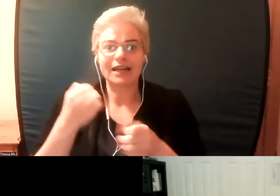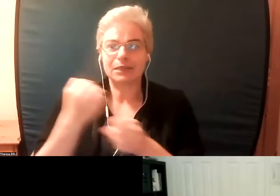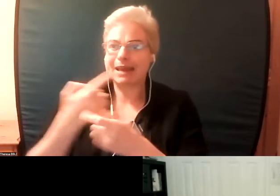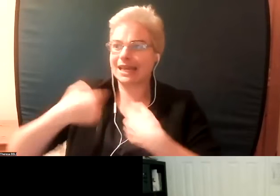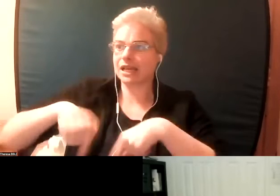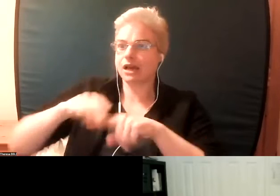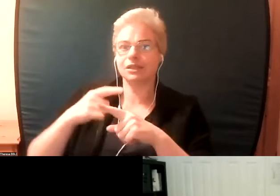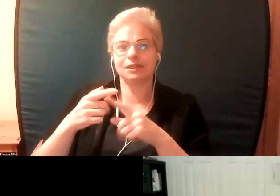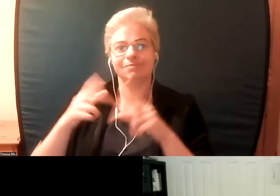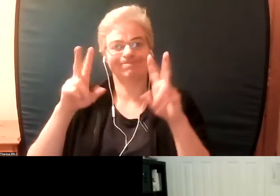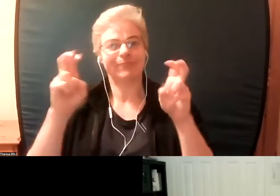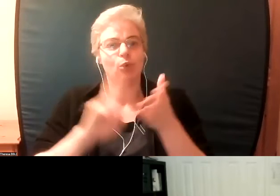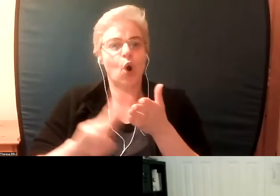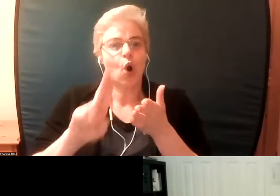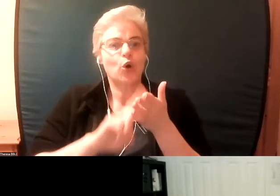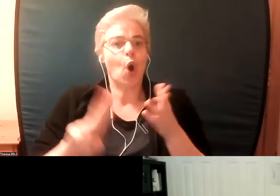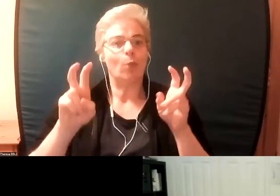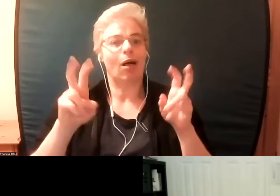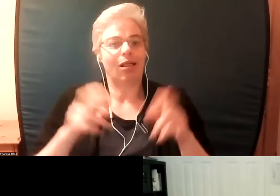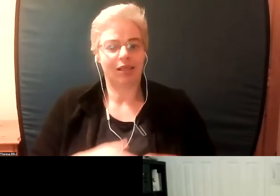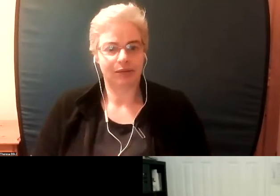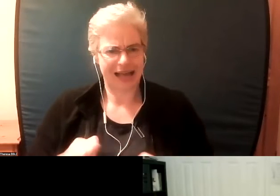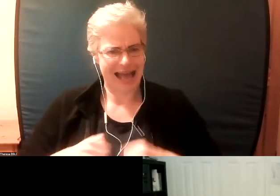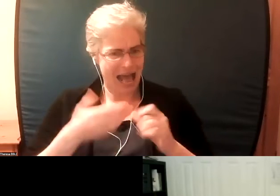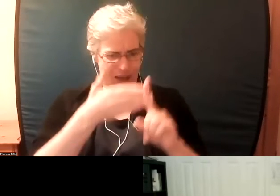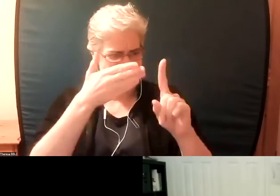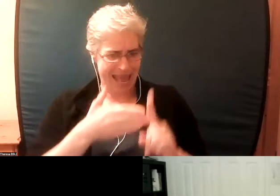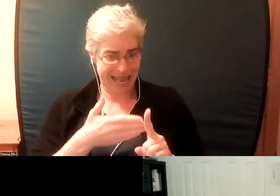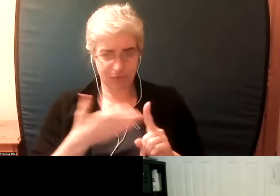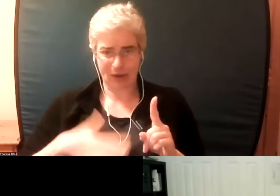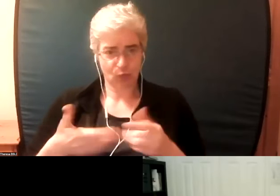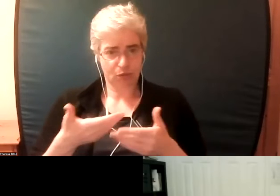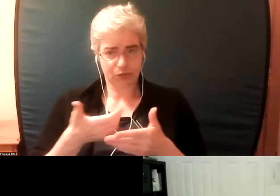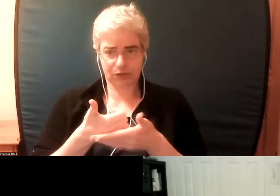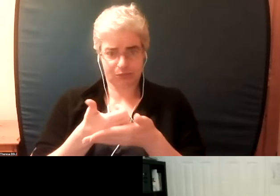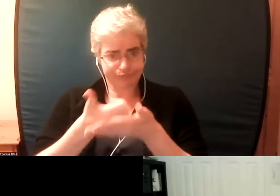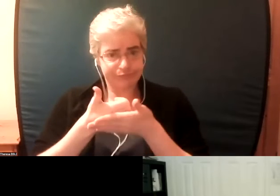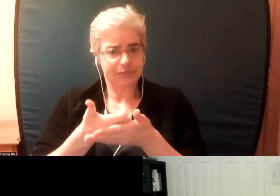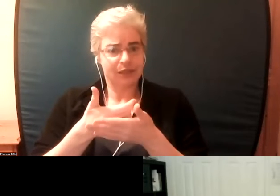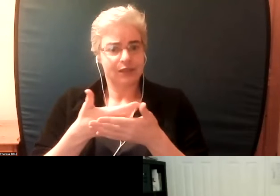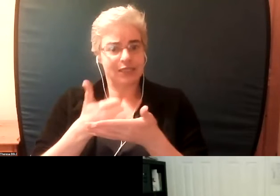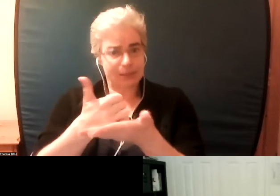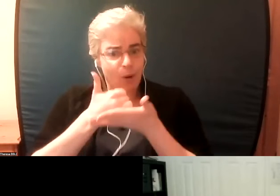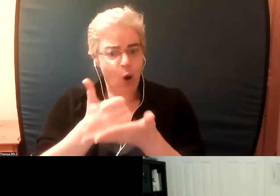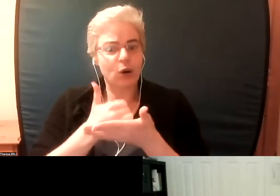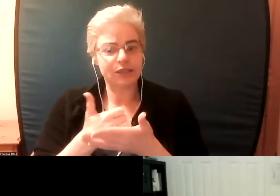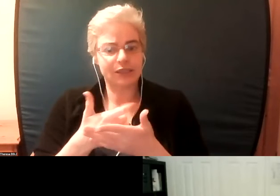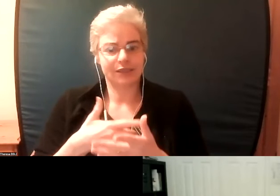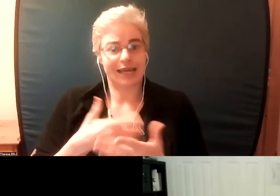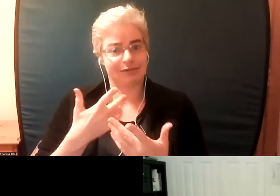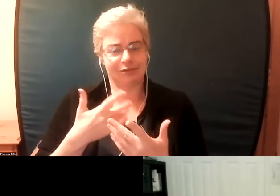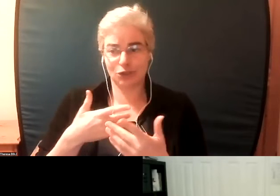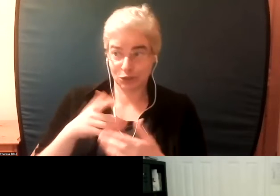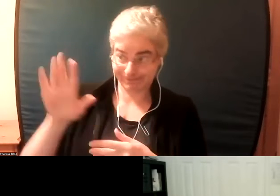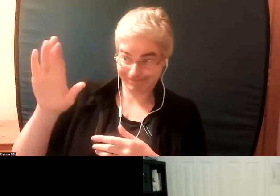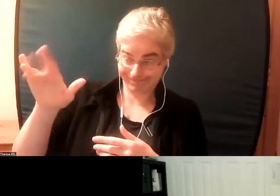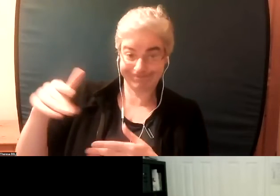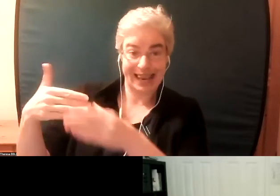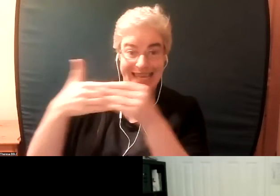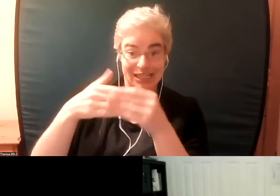more normal. Our aims were for mutual support and to address the leadership of the diocese. And